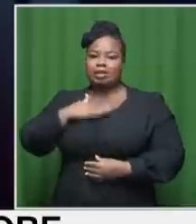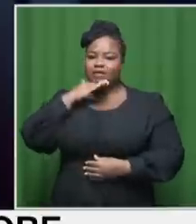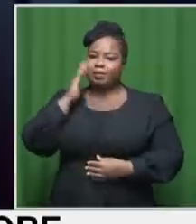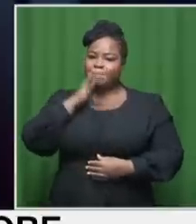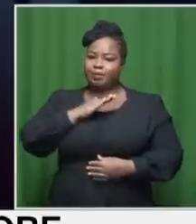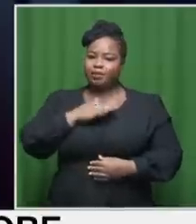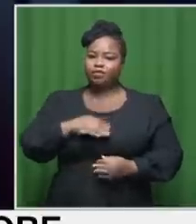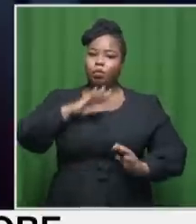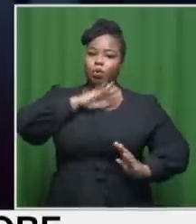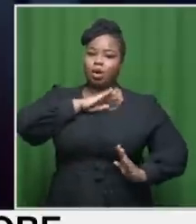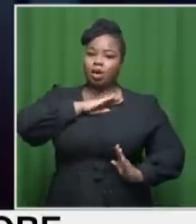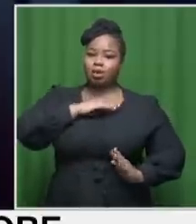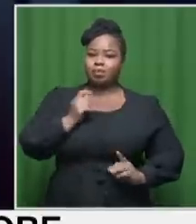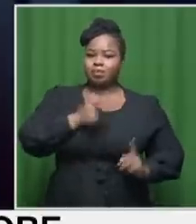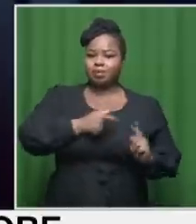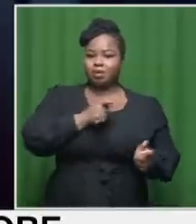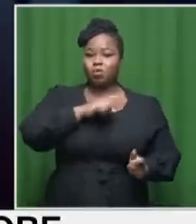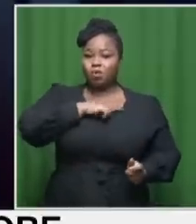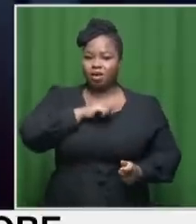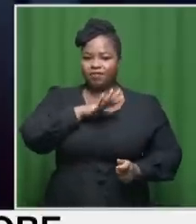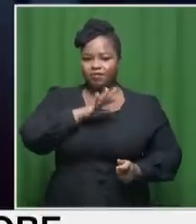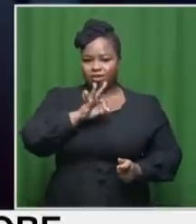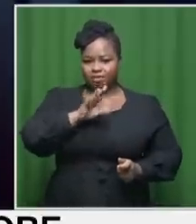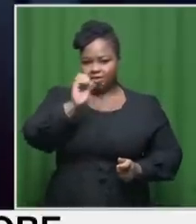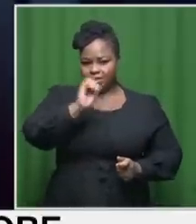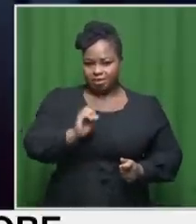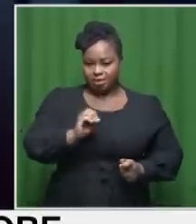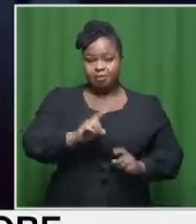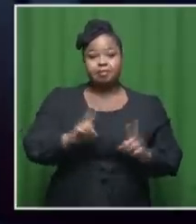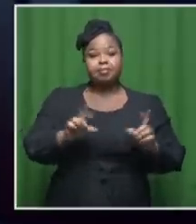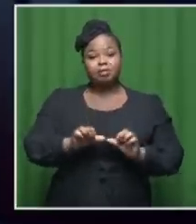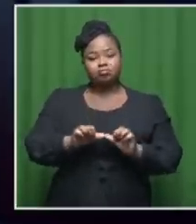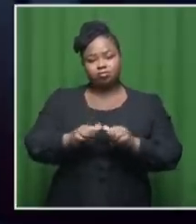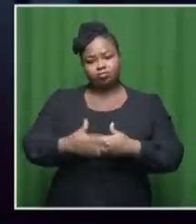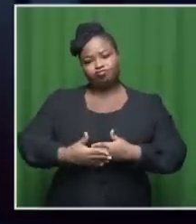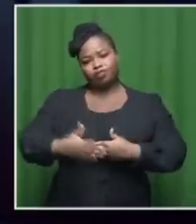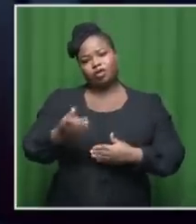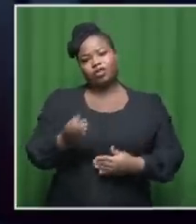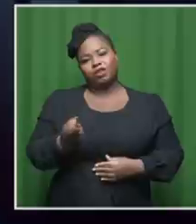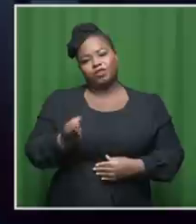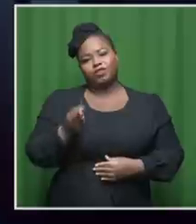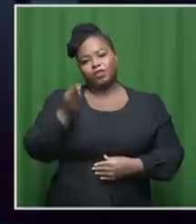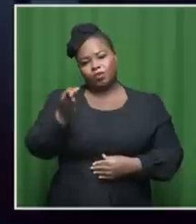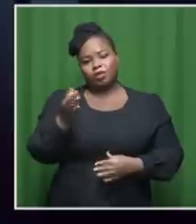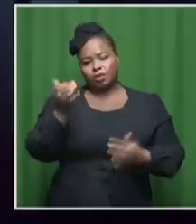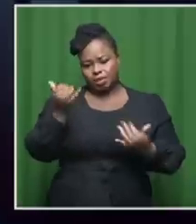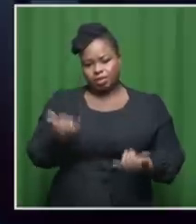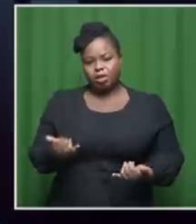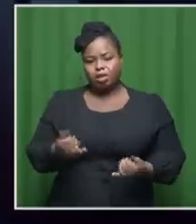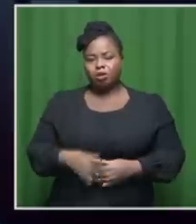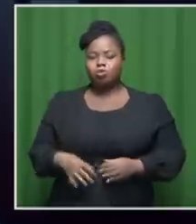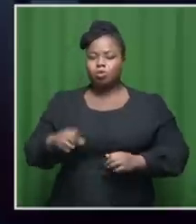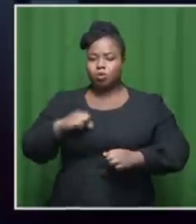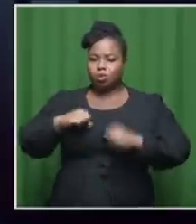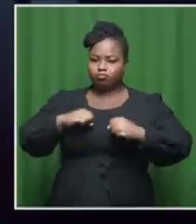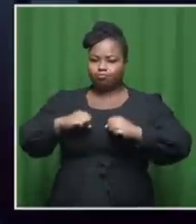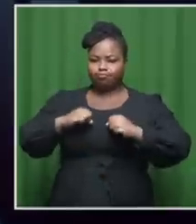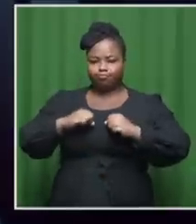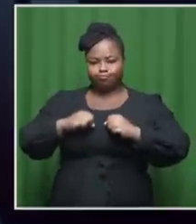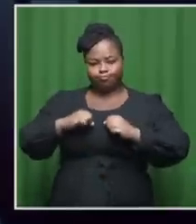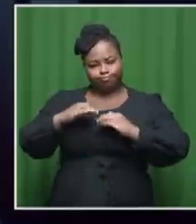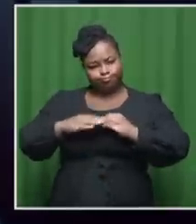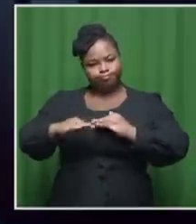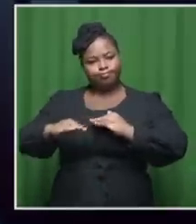forward, part of this funding model that I've sketched out essentially stabilizes that